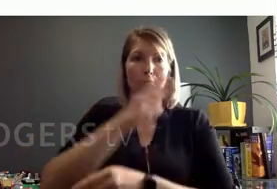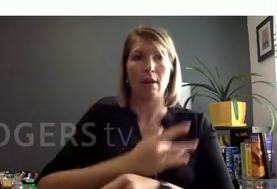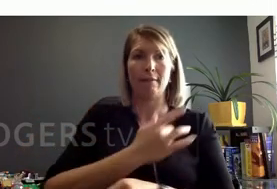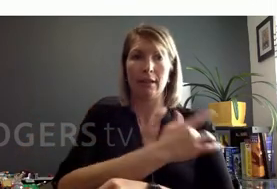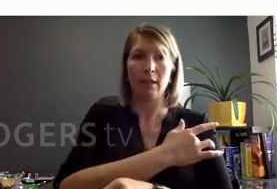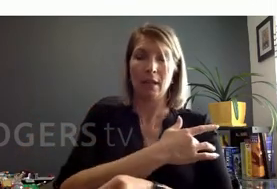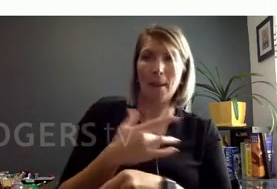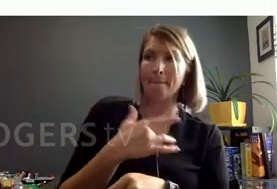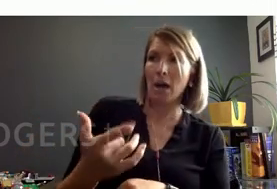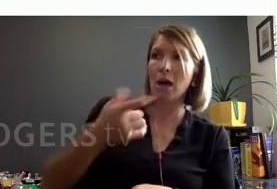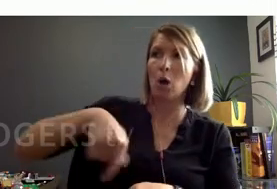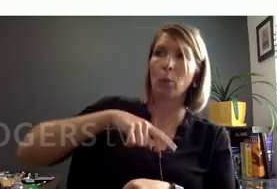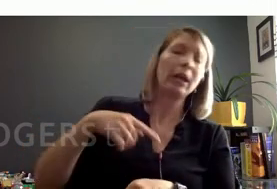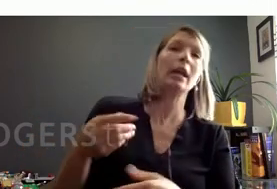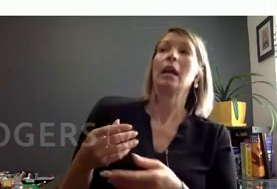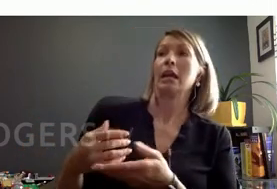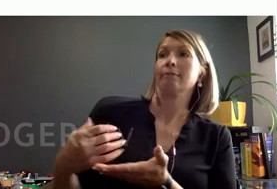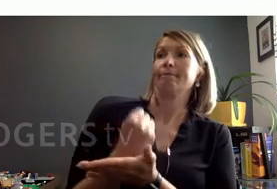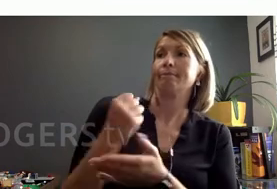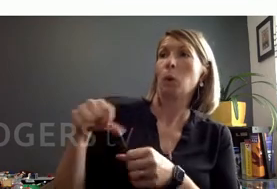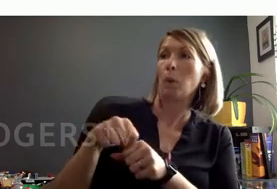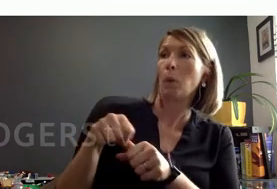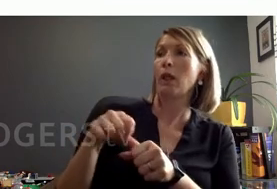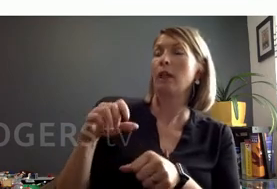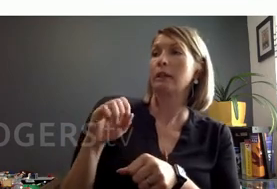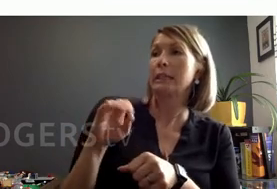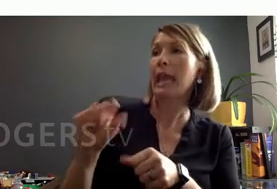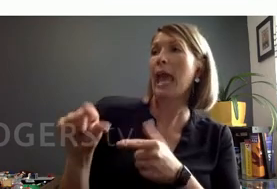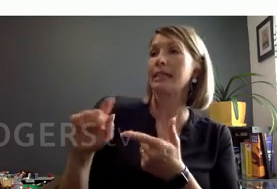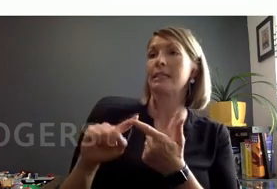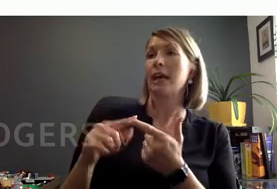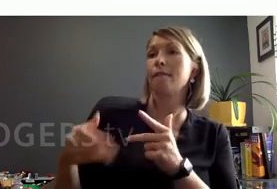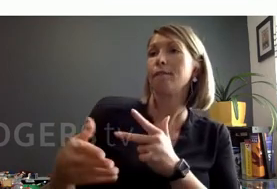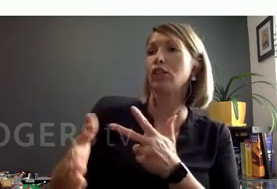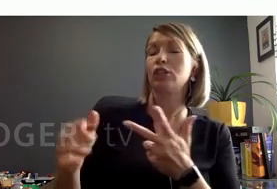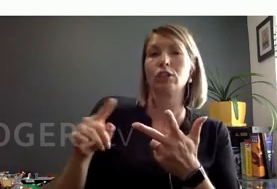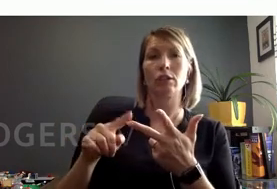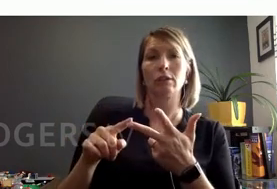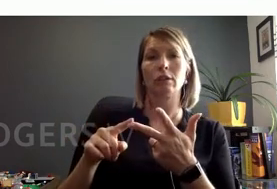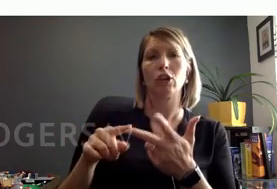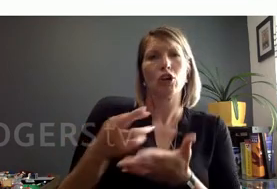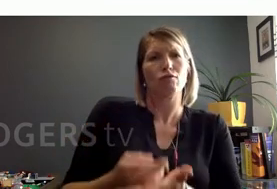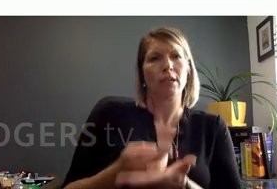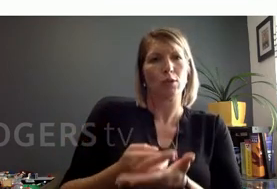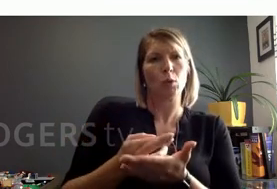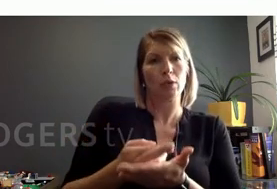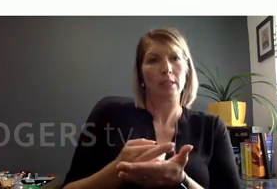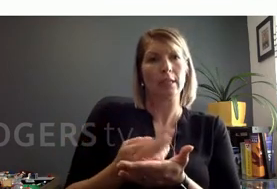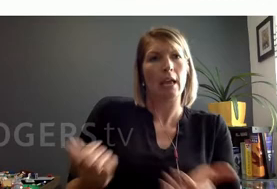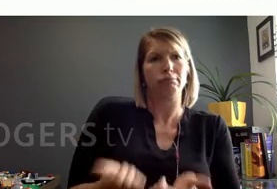product, natural resource, oil, gas. We have the fish products, agriculture product we're talking about here,